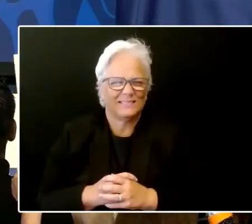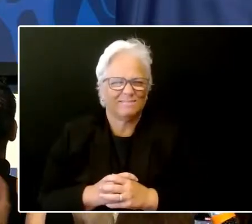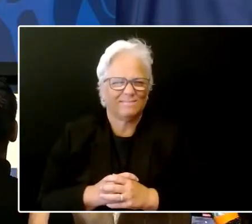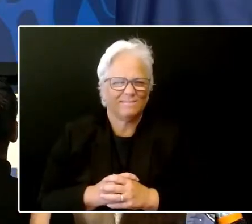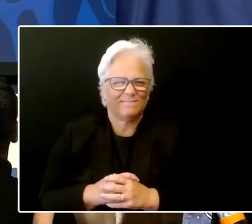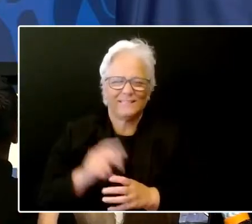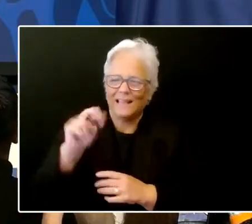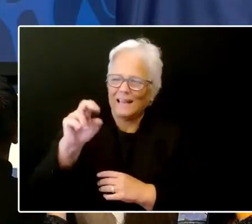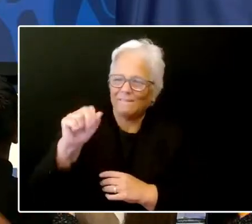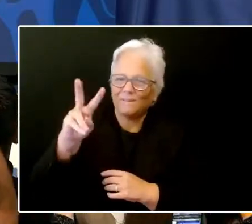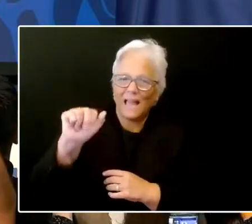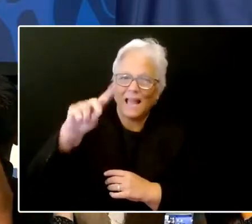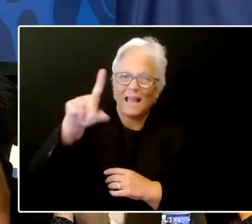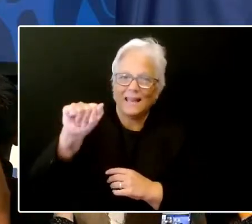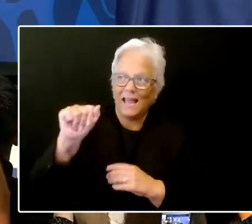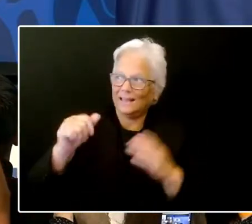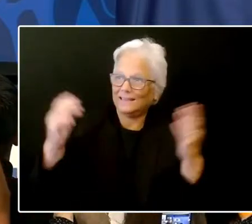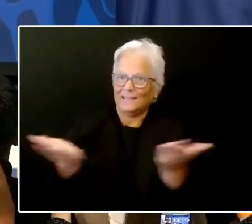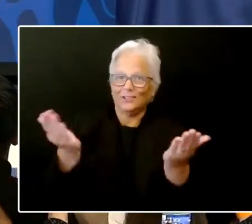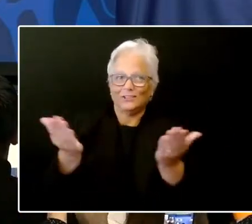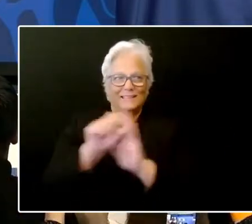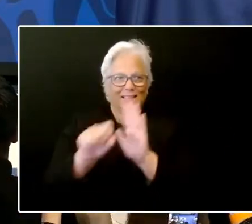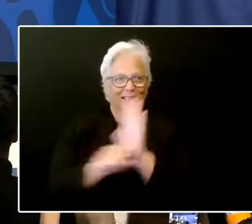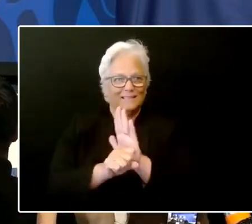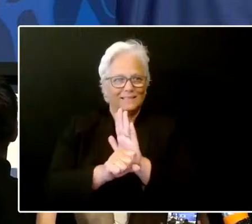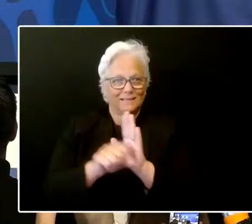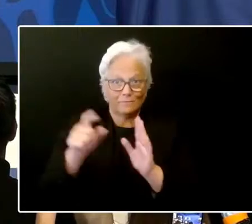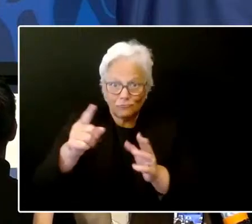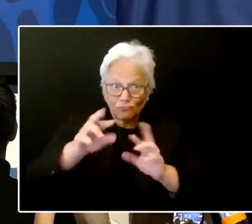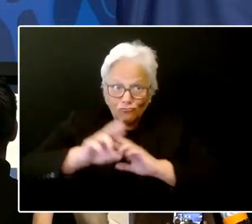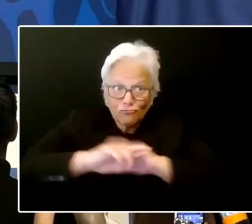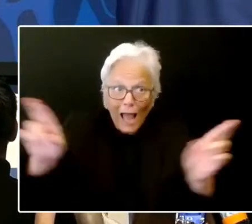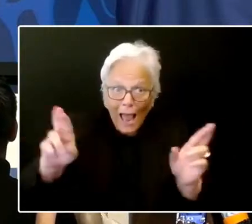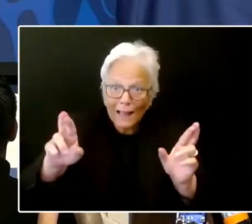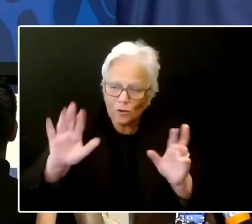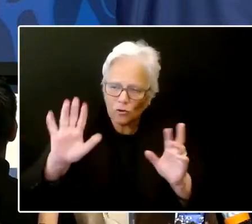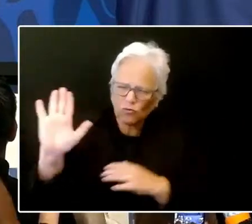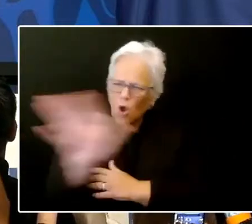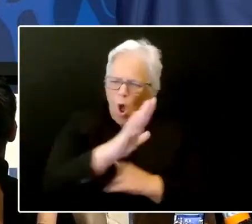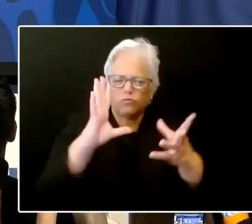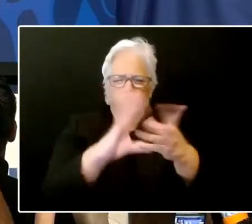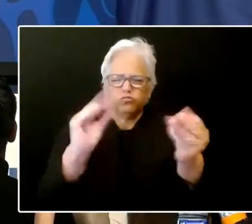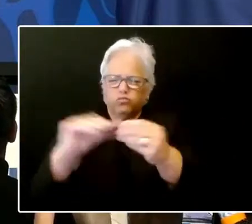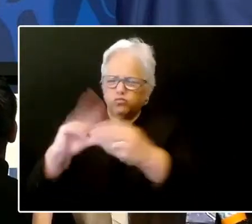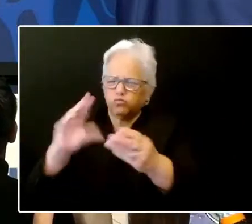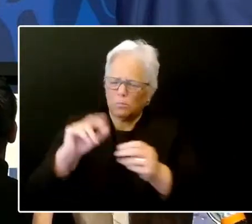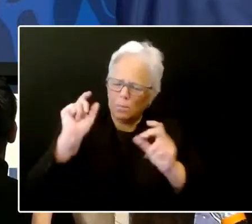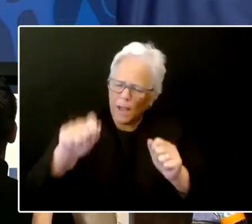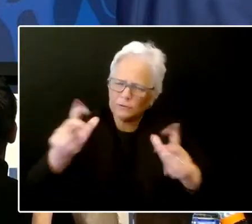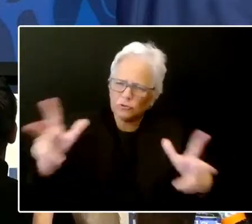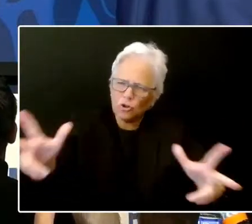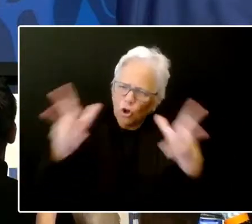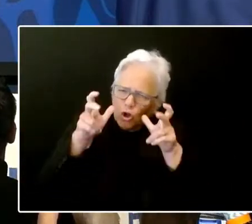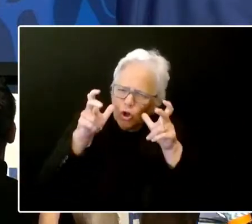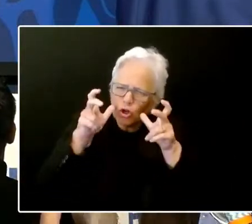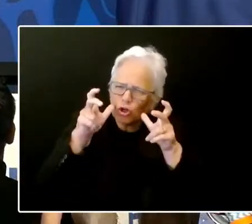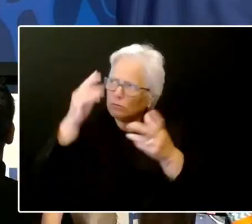in freedom? Do we believe in opportunity? Do we